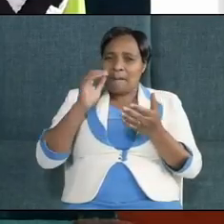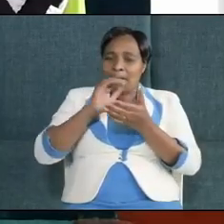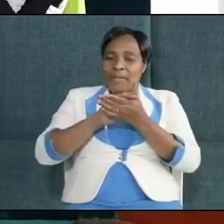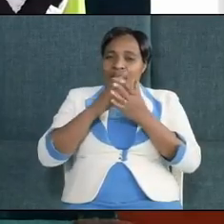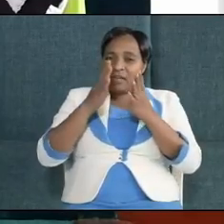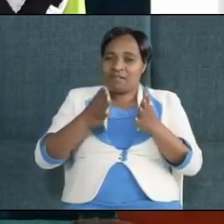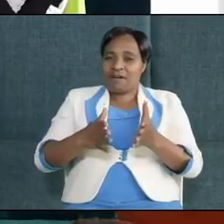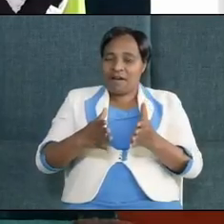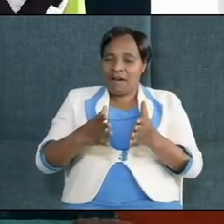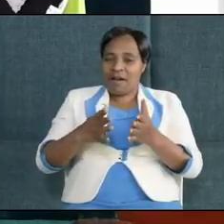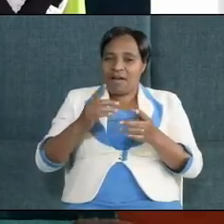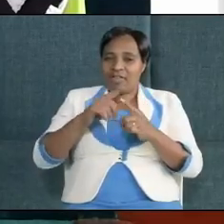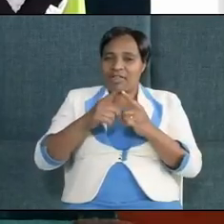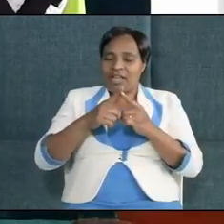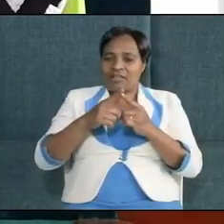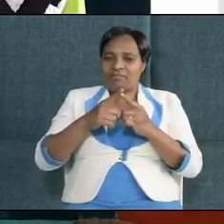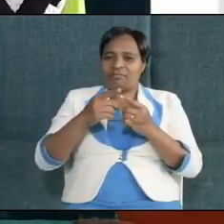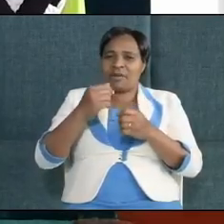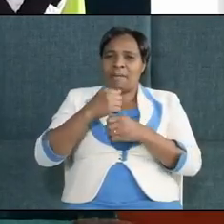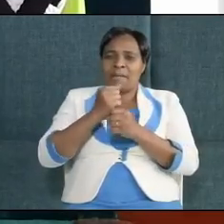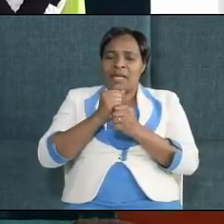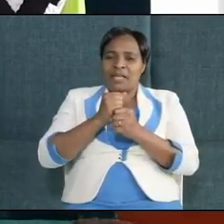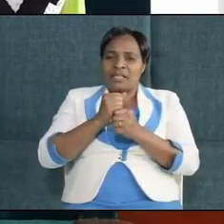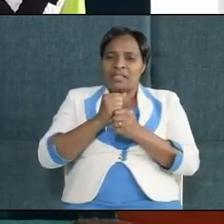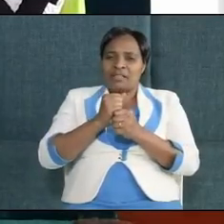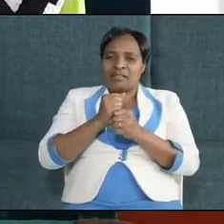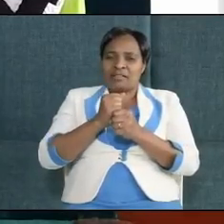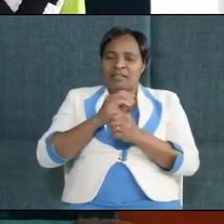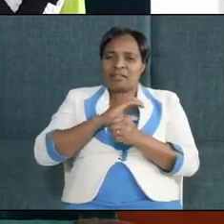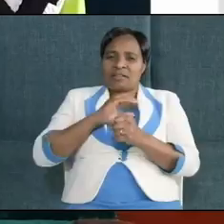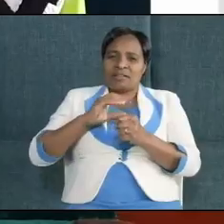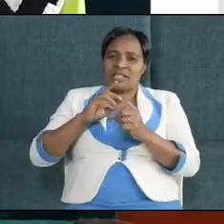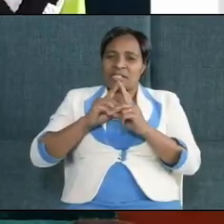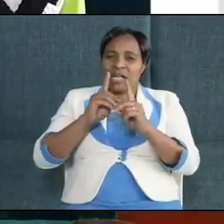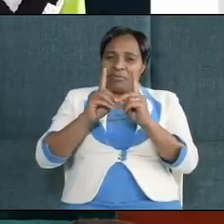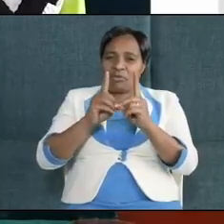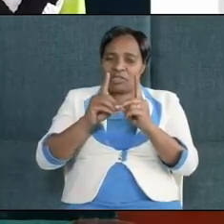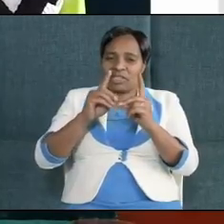the one true God. And then he met Crispus and his